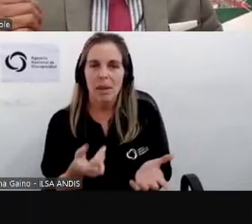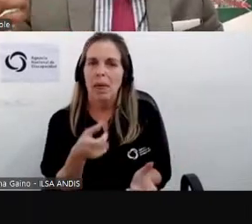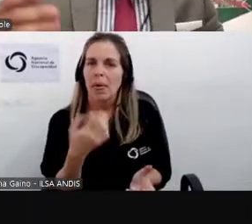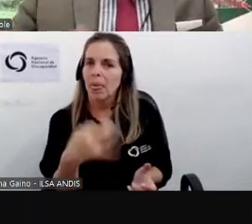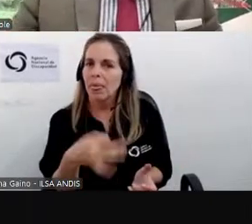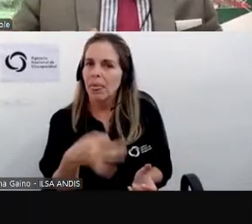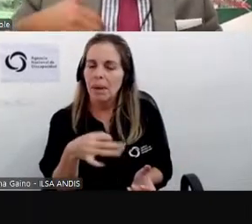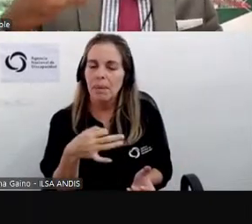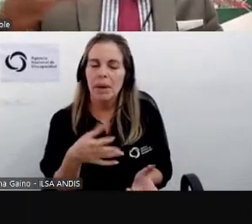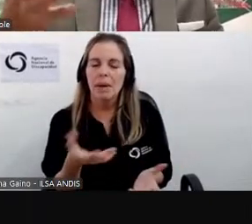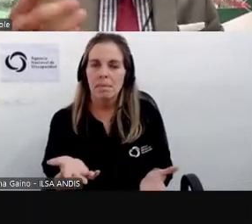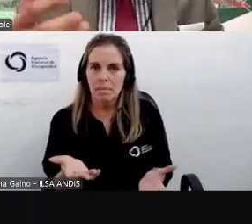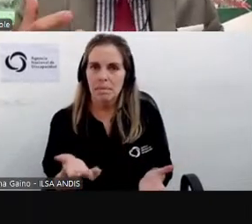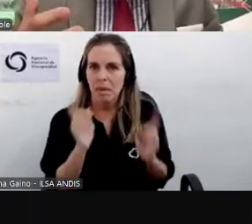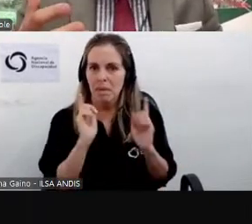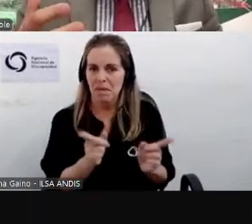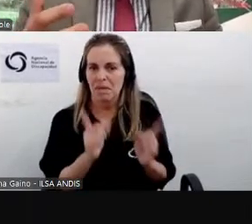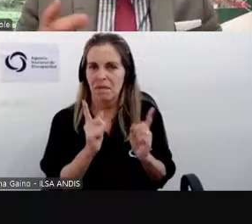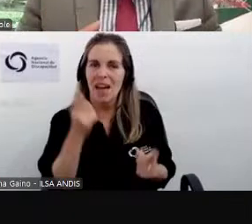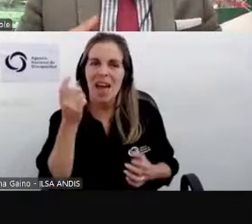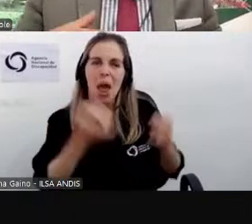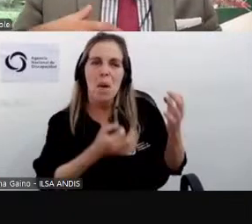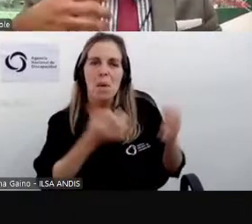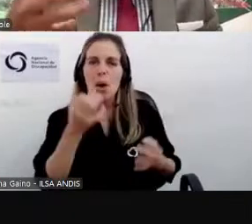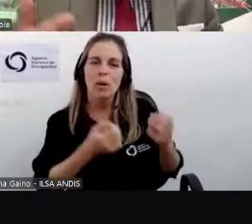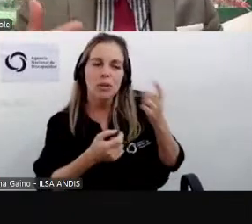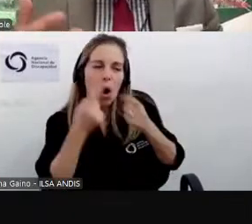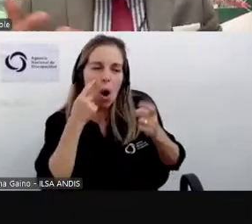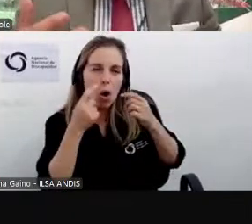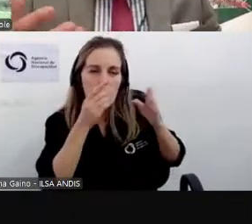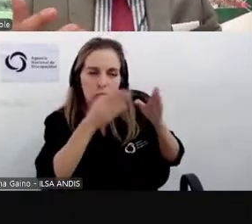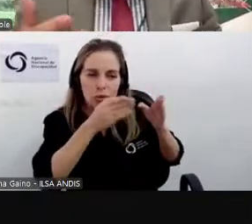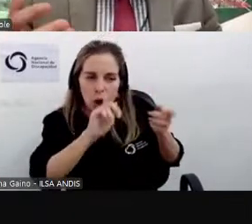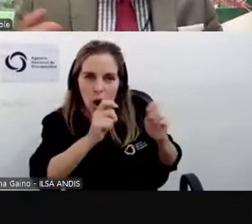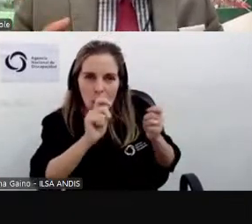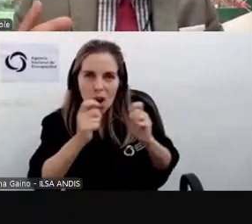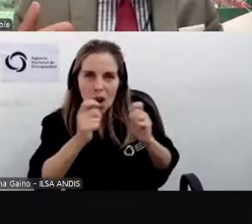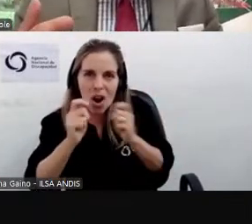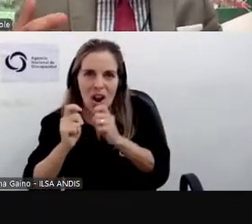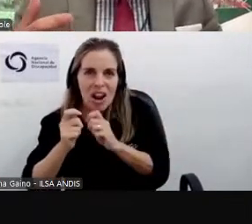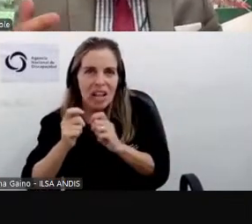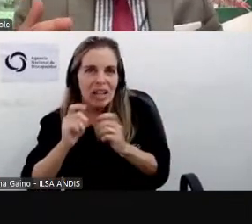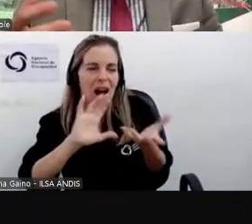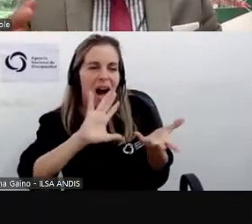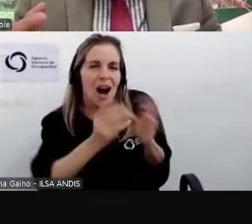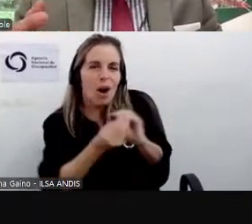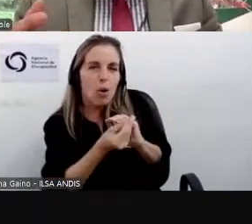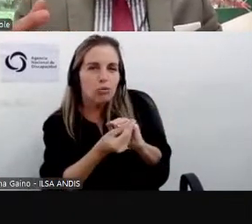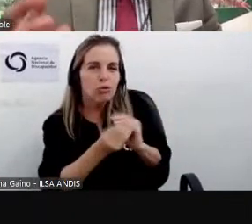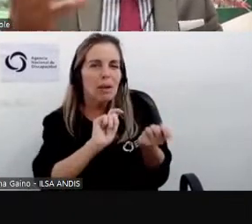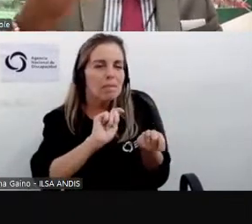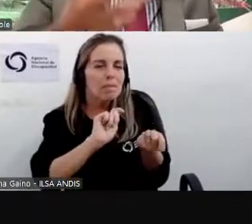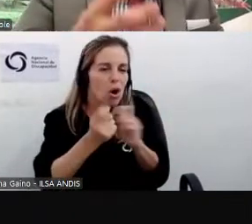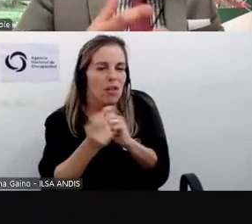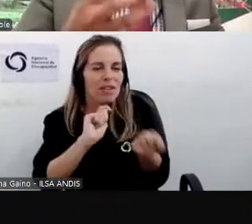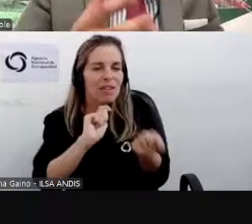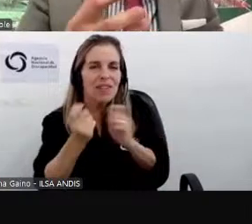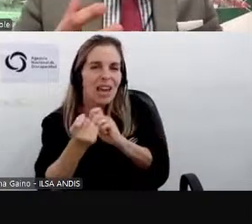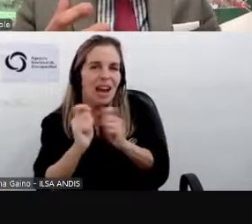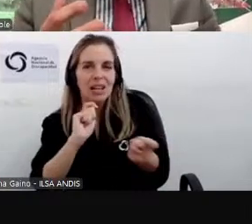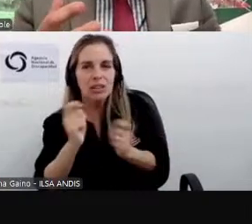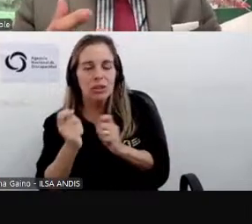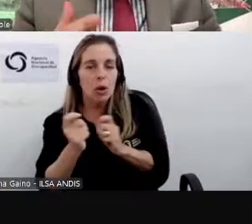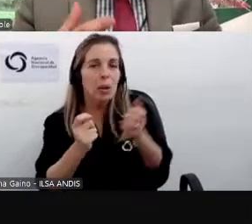the applications of due diligence shall be permanently assessed and adjusted based on